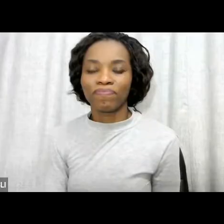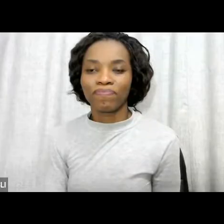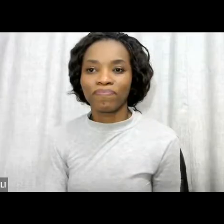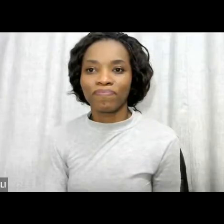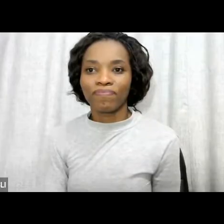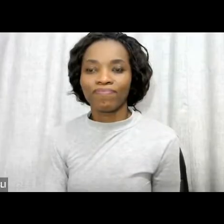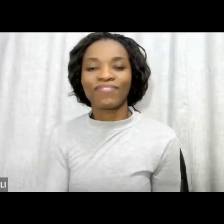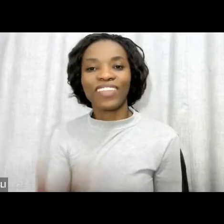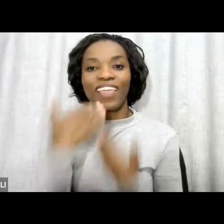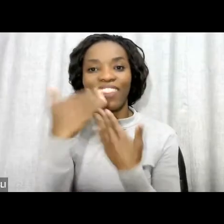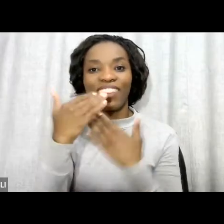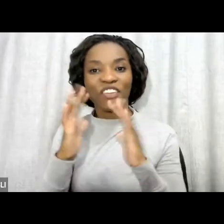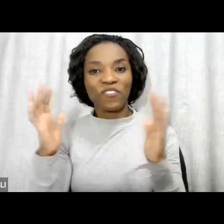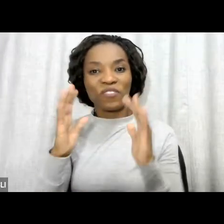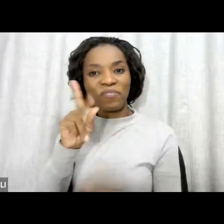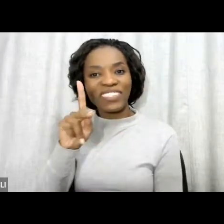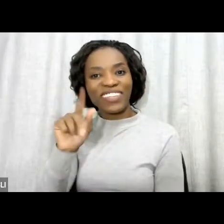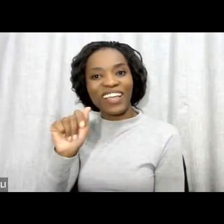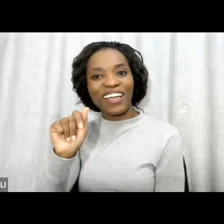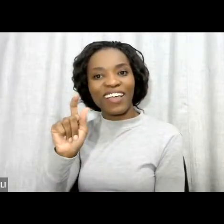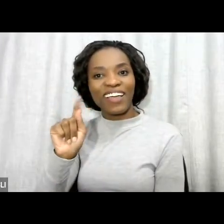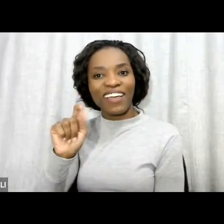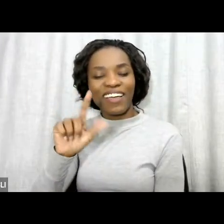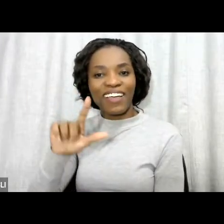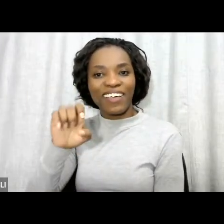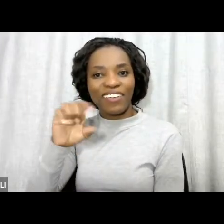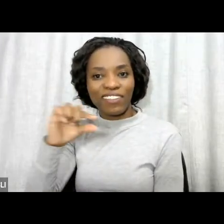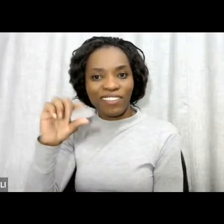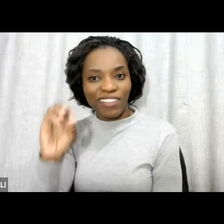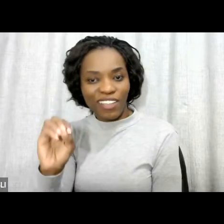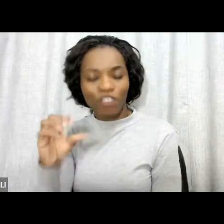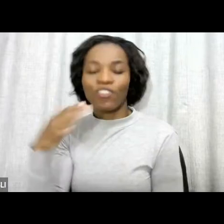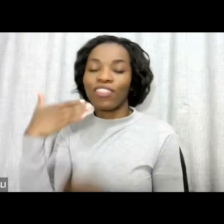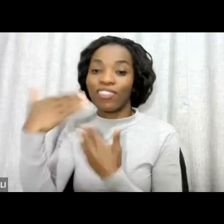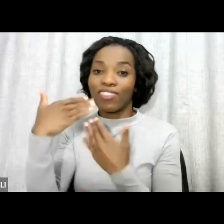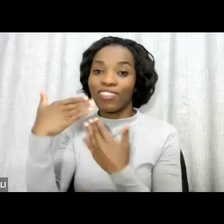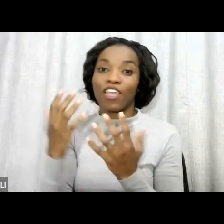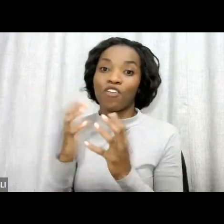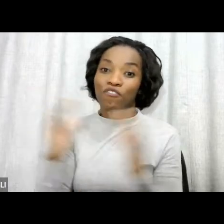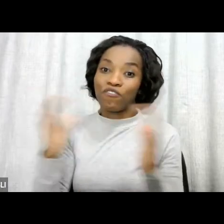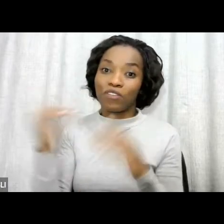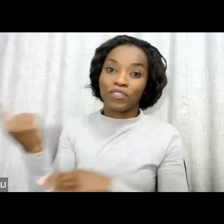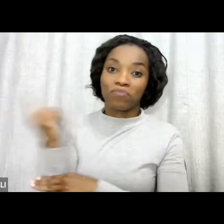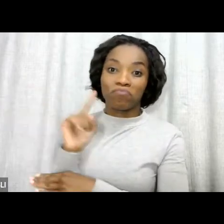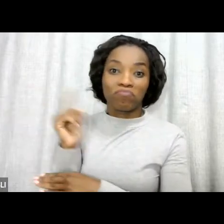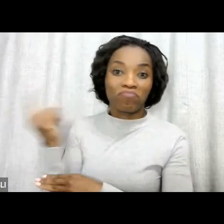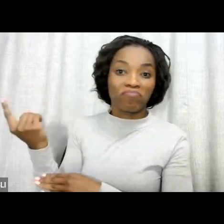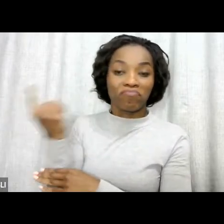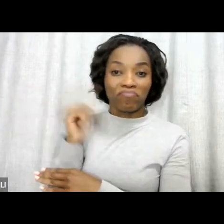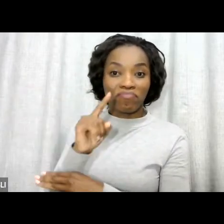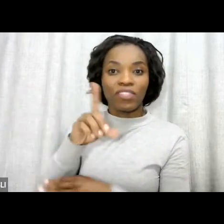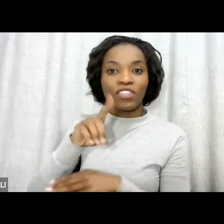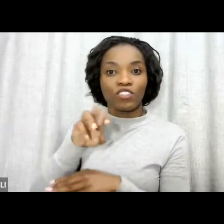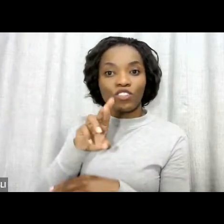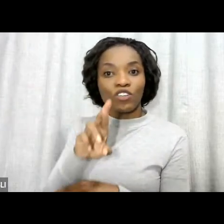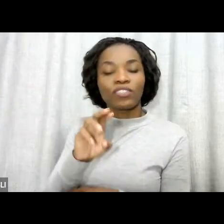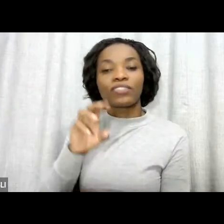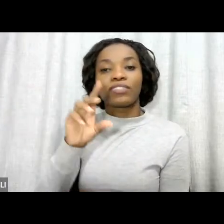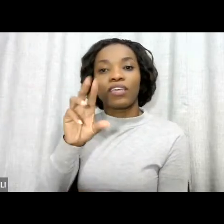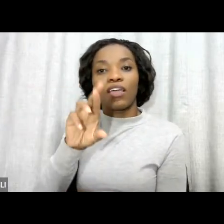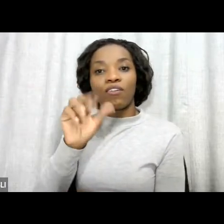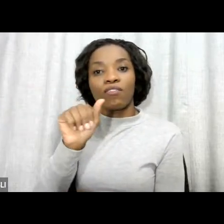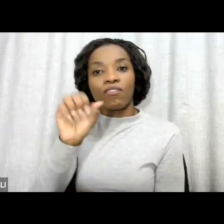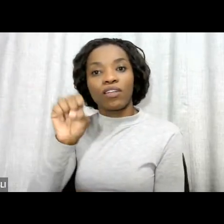Thank you very much, Katleo. And thank you very much to our speakers, Dr. Razilani, as well as